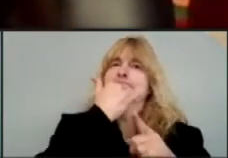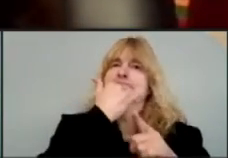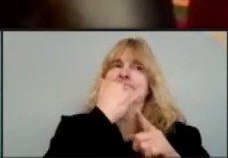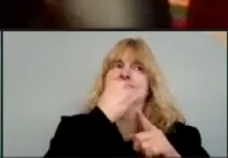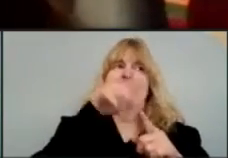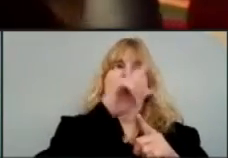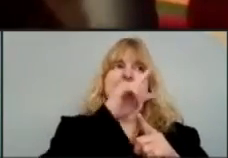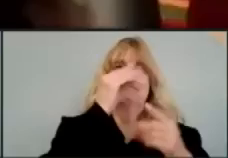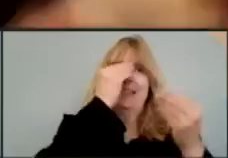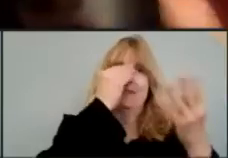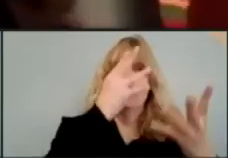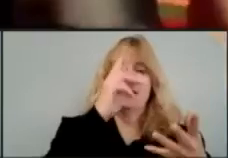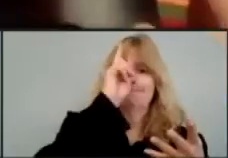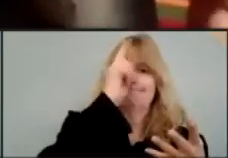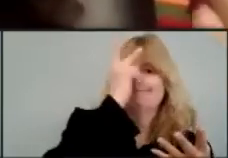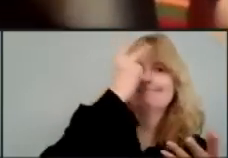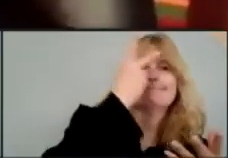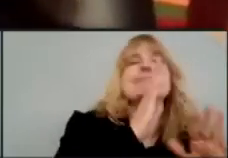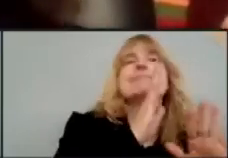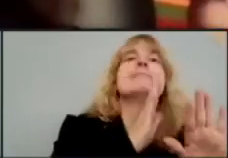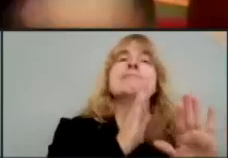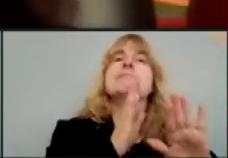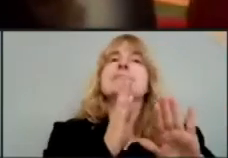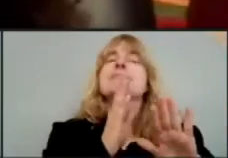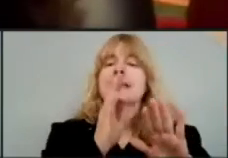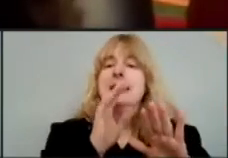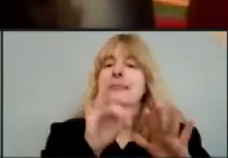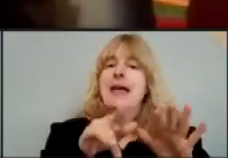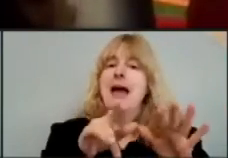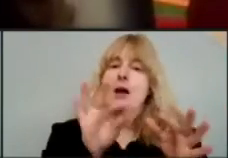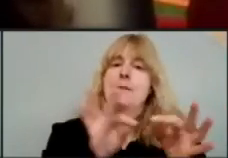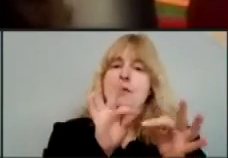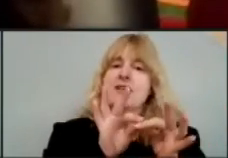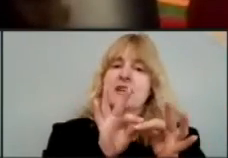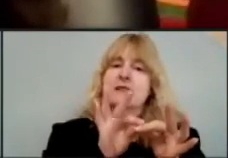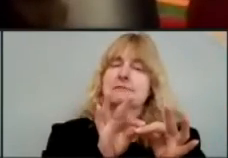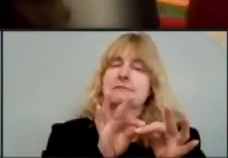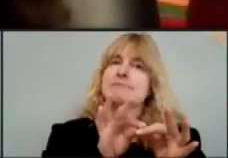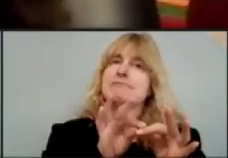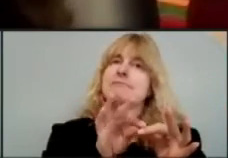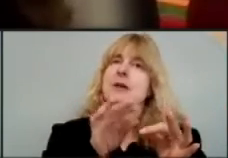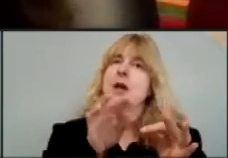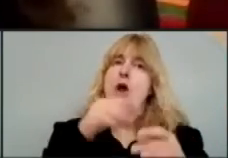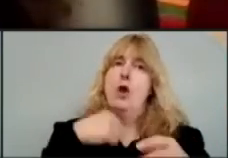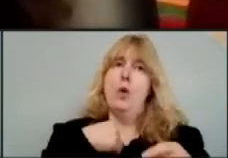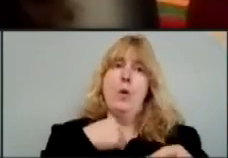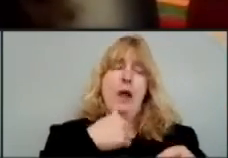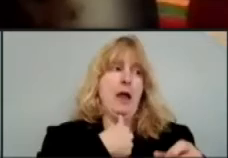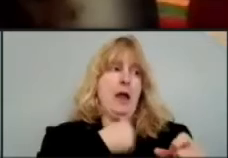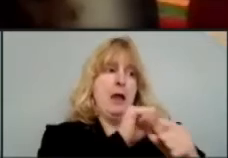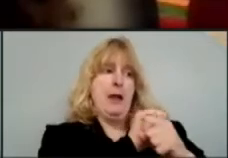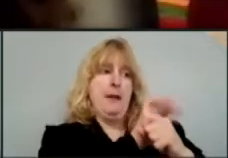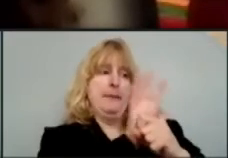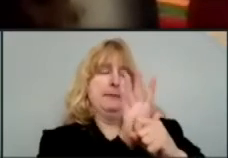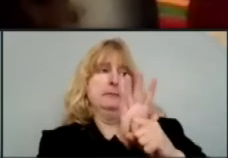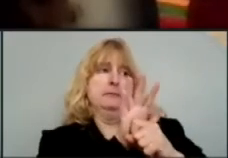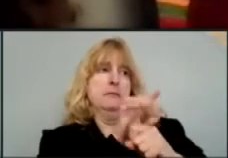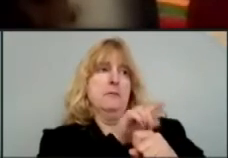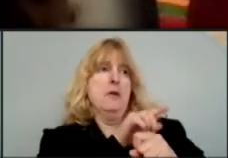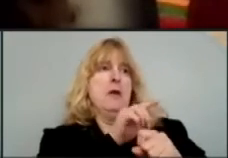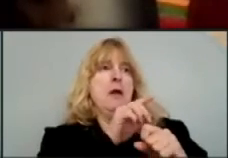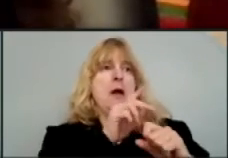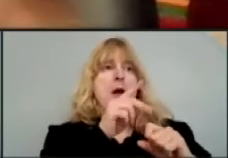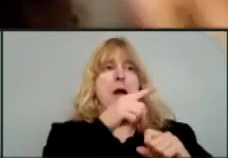some ways we've had a perfect storm. We've had a perfect storm where COVID was politicized. And instead of